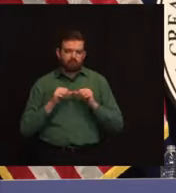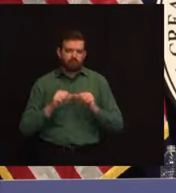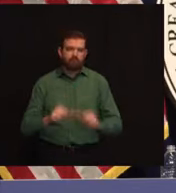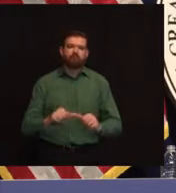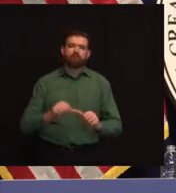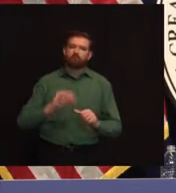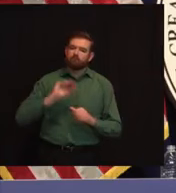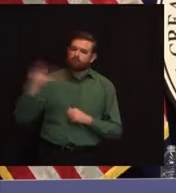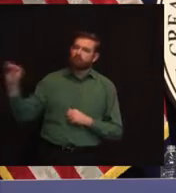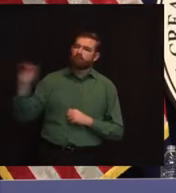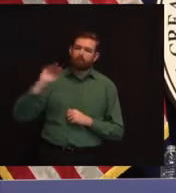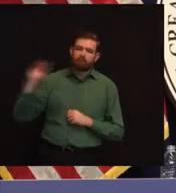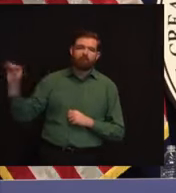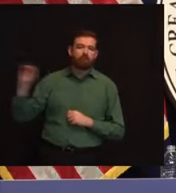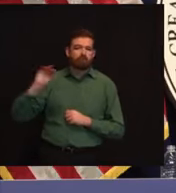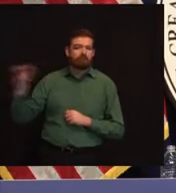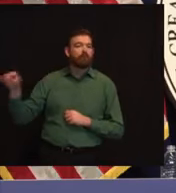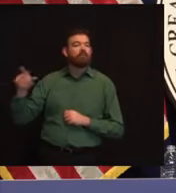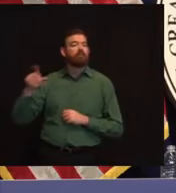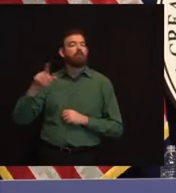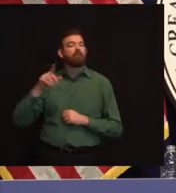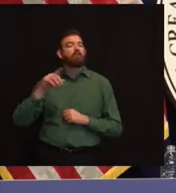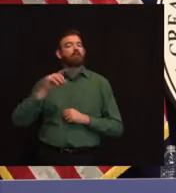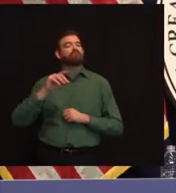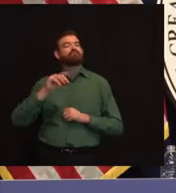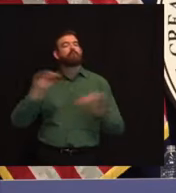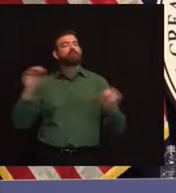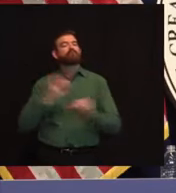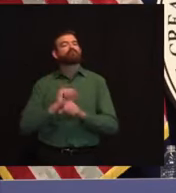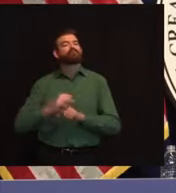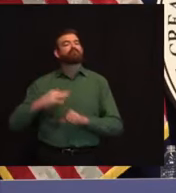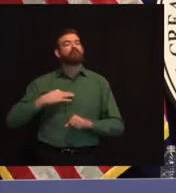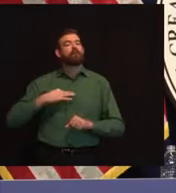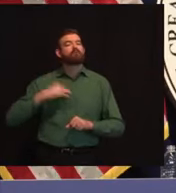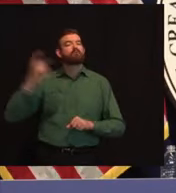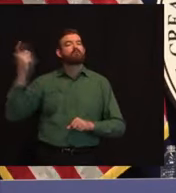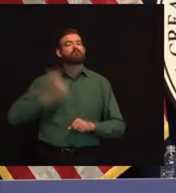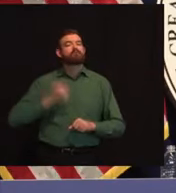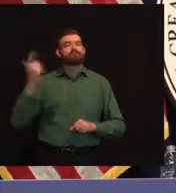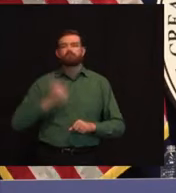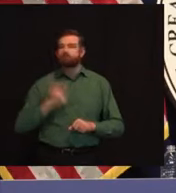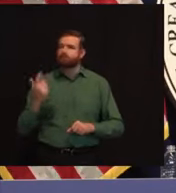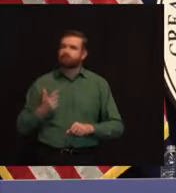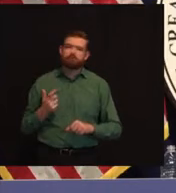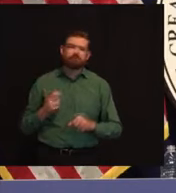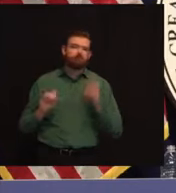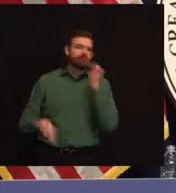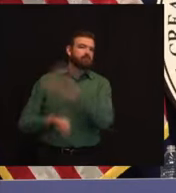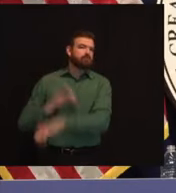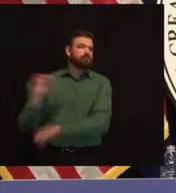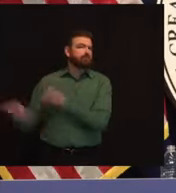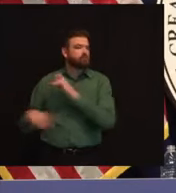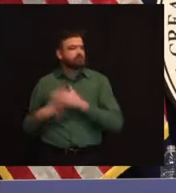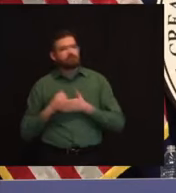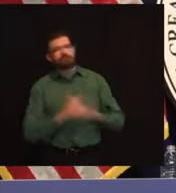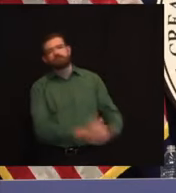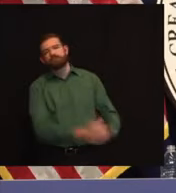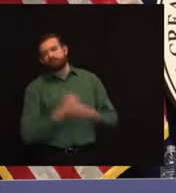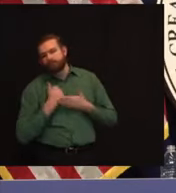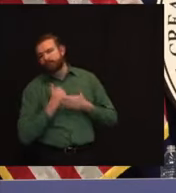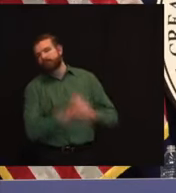insurance, and we know you're frustrated by that. We are getting through it. I know slower than a lot of you would like, but I want to give